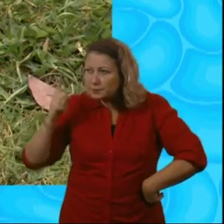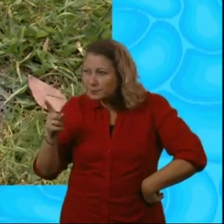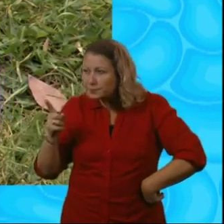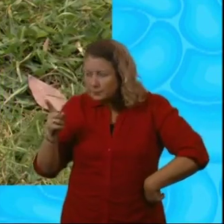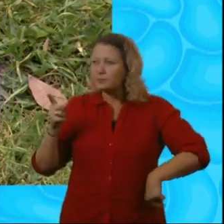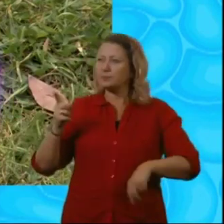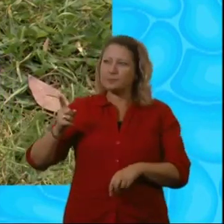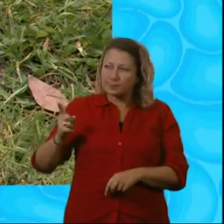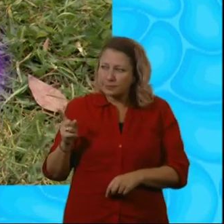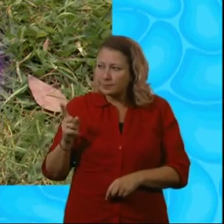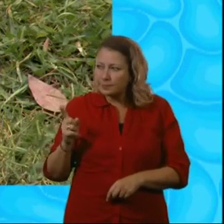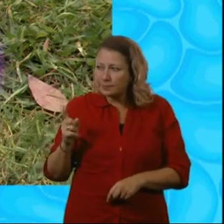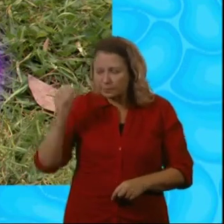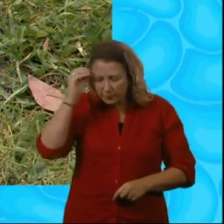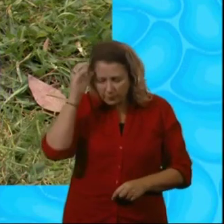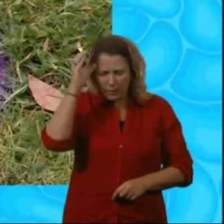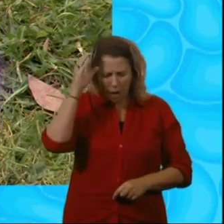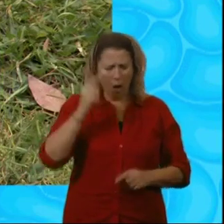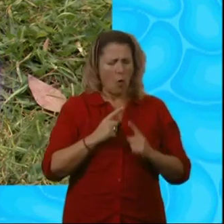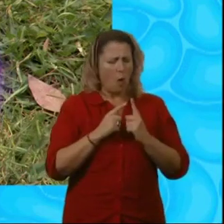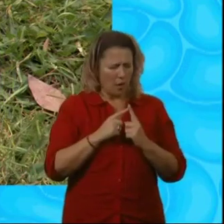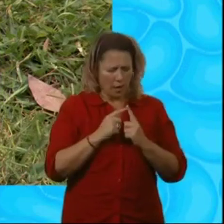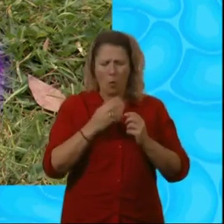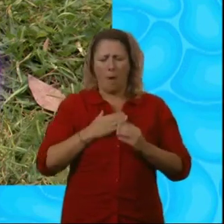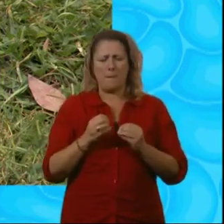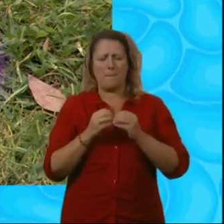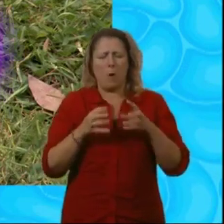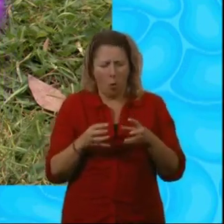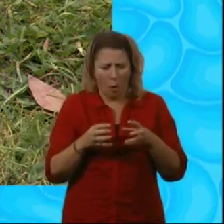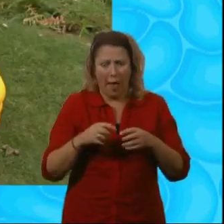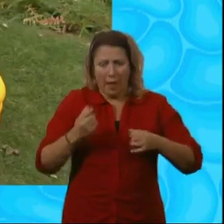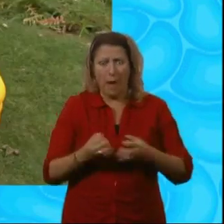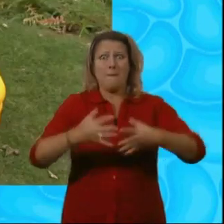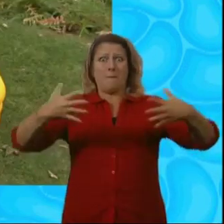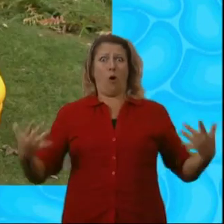game. Turn one into a few and then into lots.